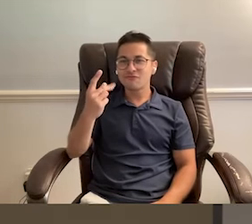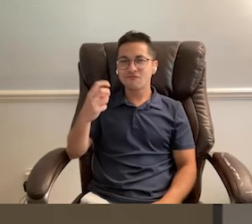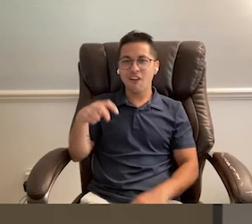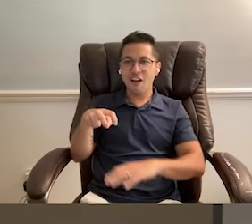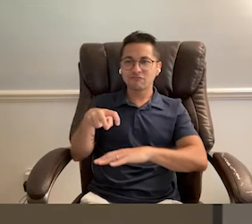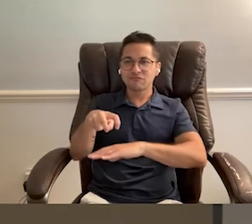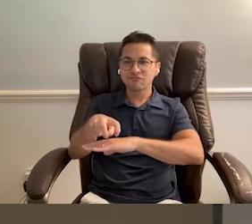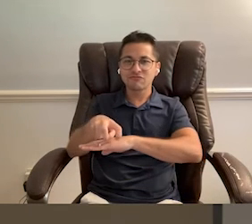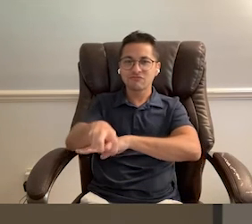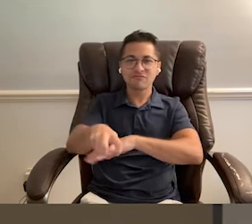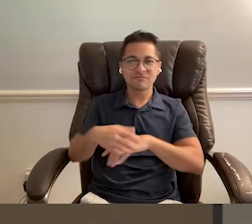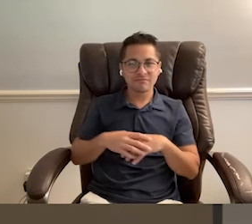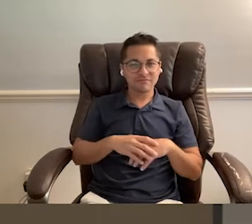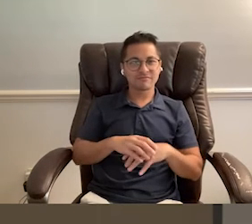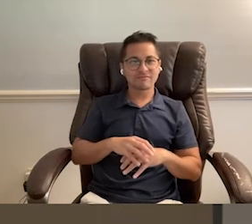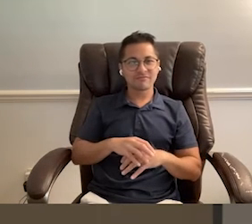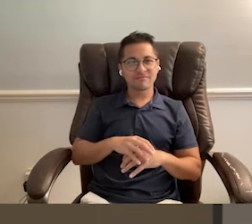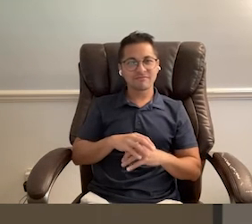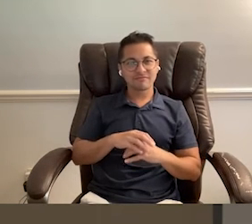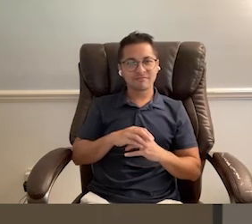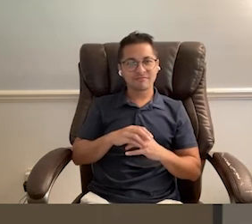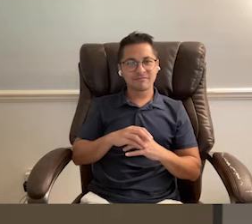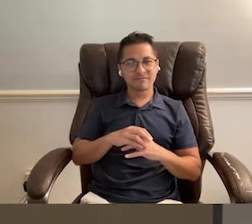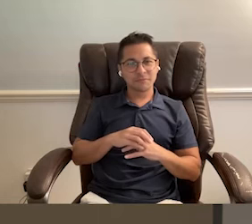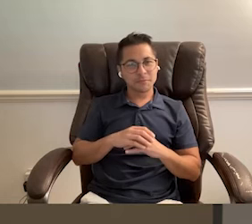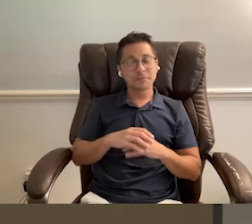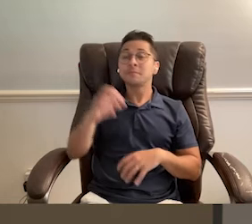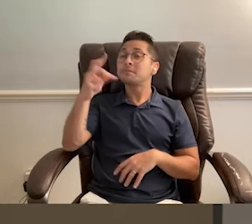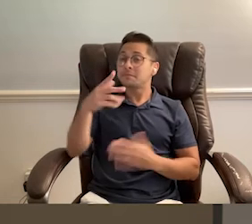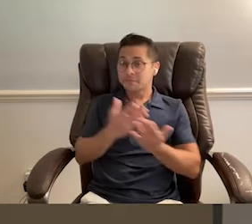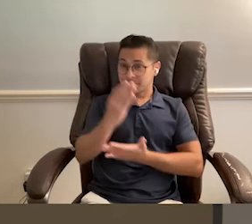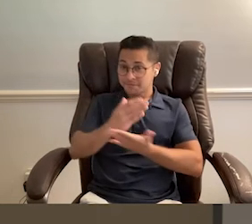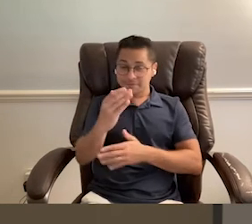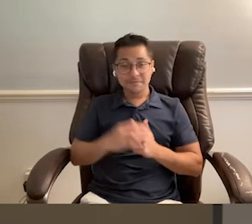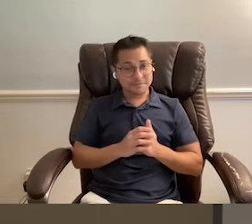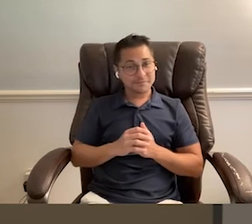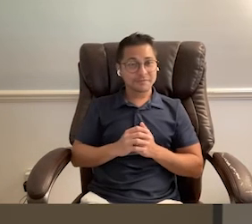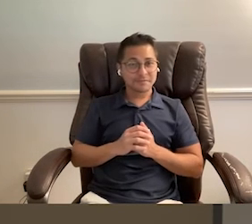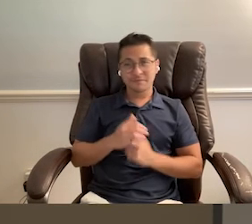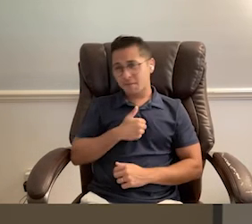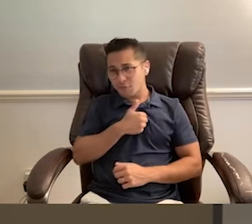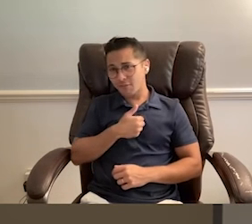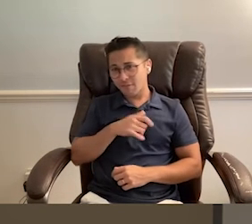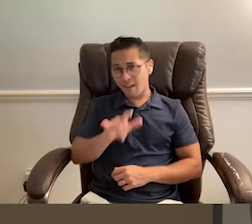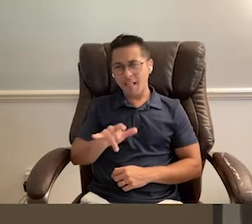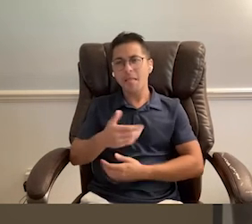That's okay, we're all watching. Yeah, oh, she doesn't want to pay attention to me. All right, so, all right, I'm sorry, I love babies. All right, here we